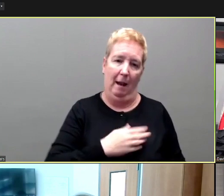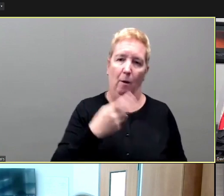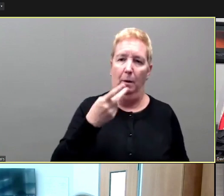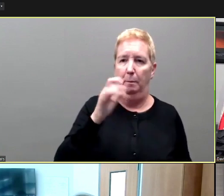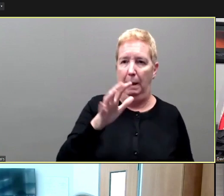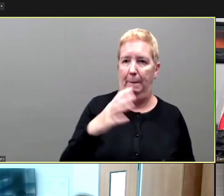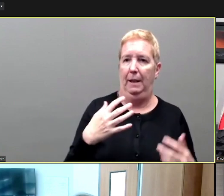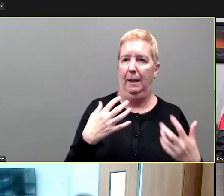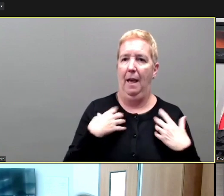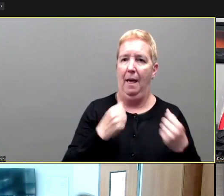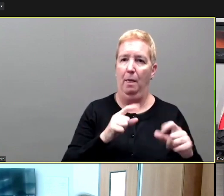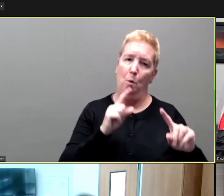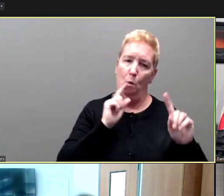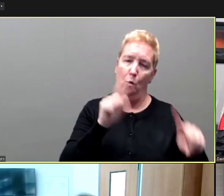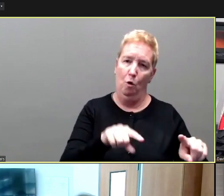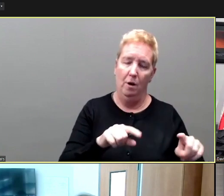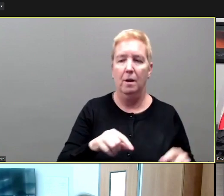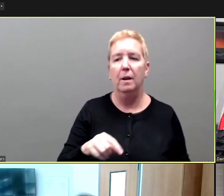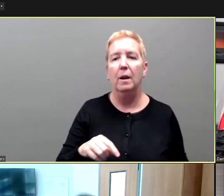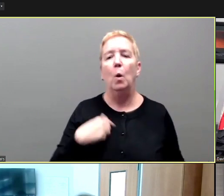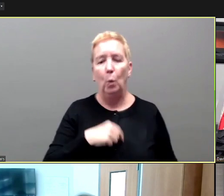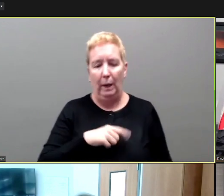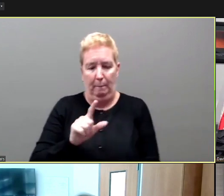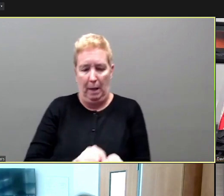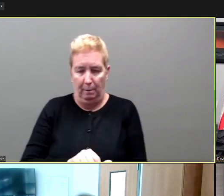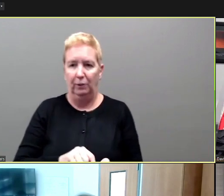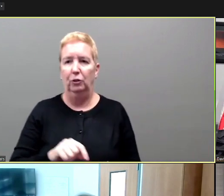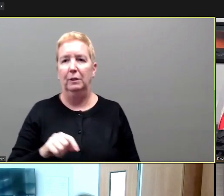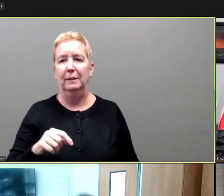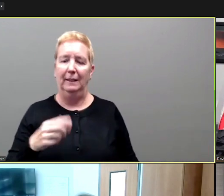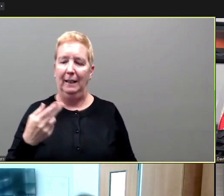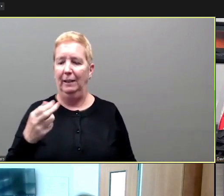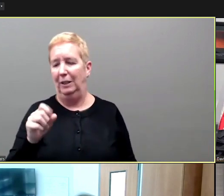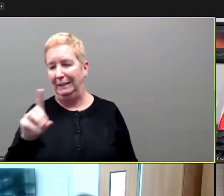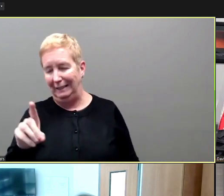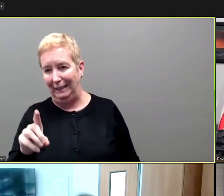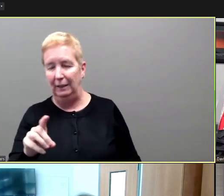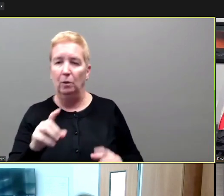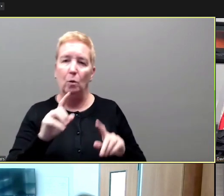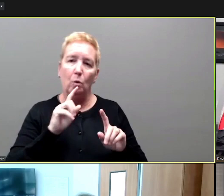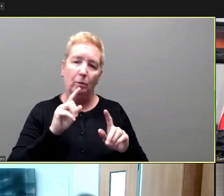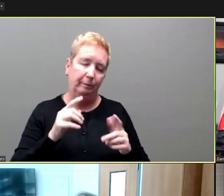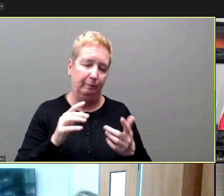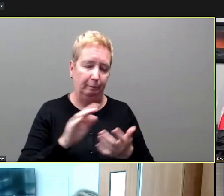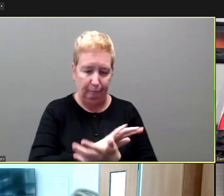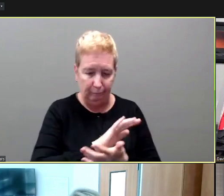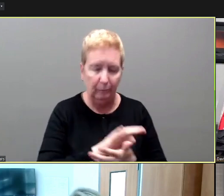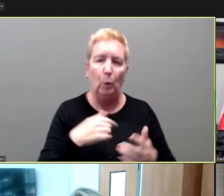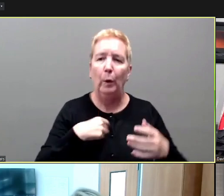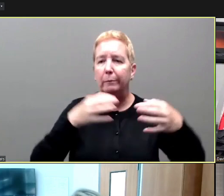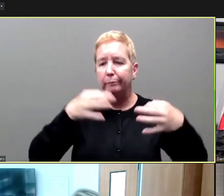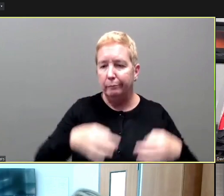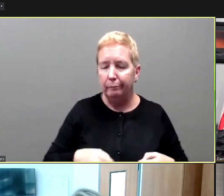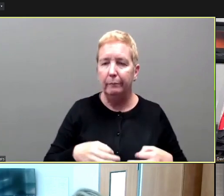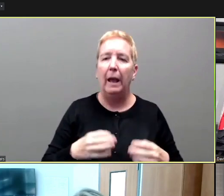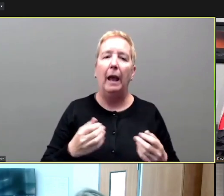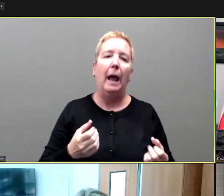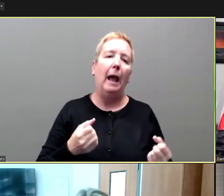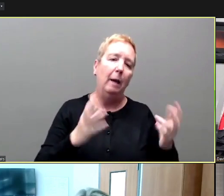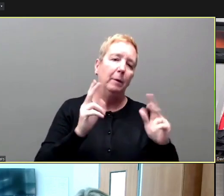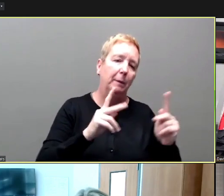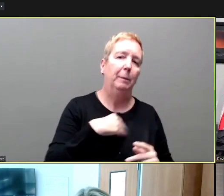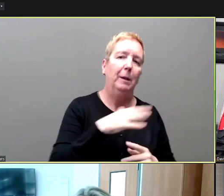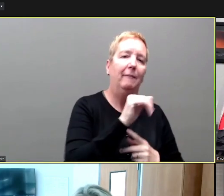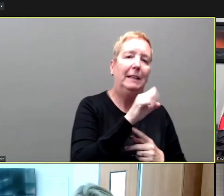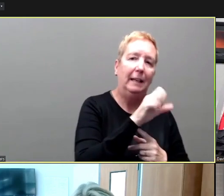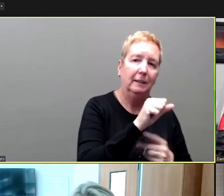we publish in the DOH and HSD offices every week the map of community levels and the map of